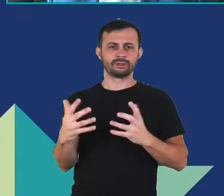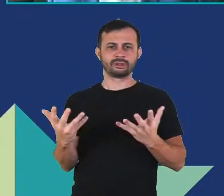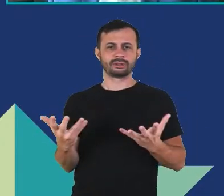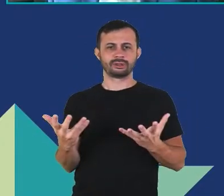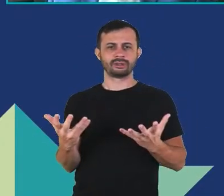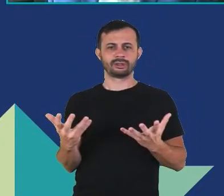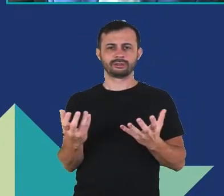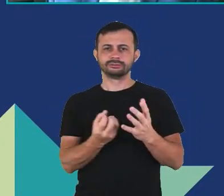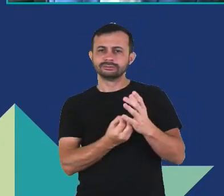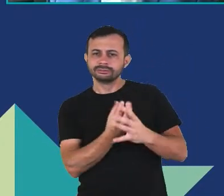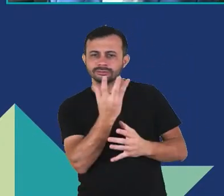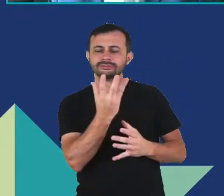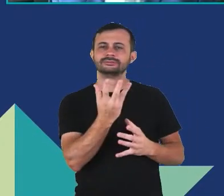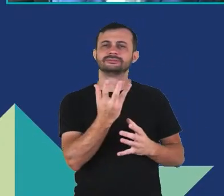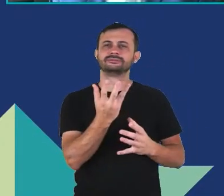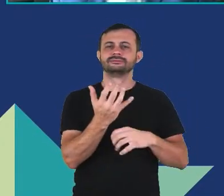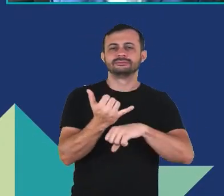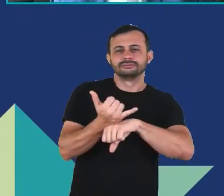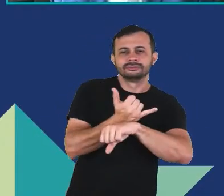climate data